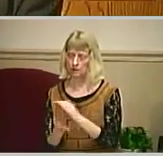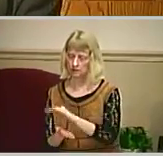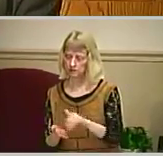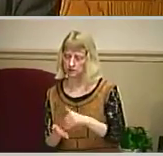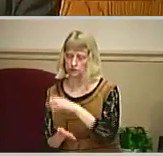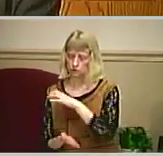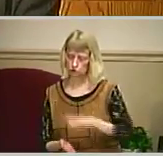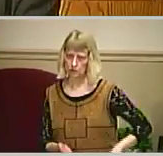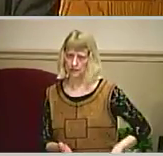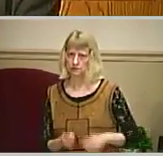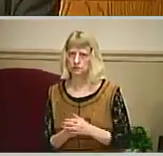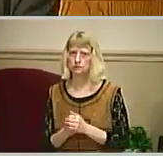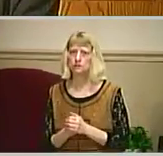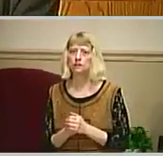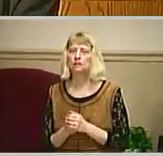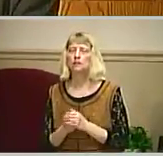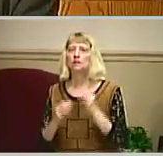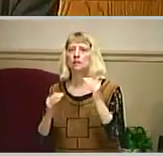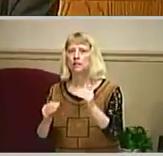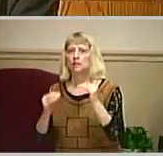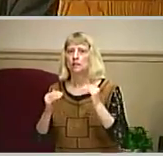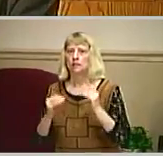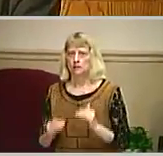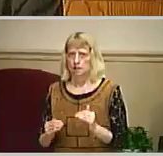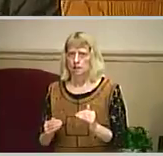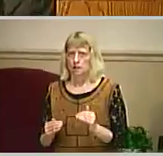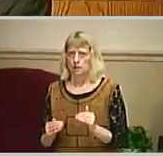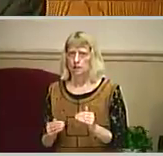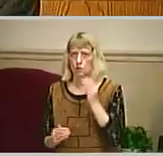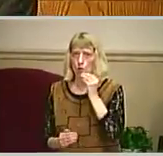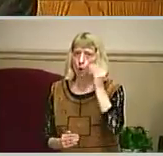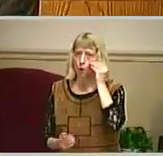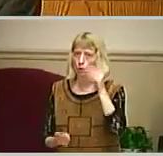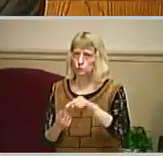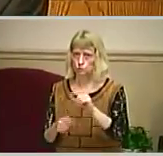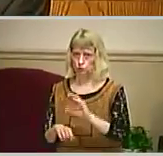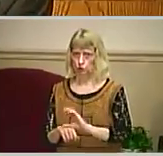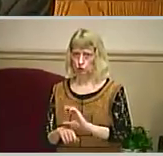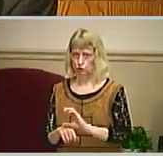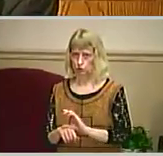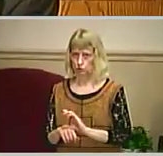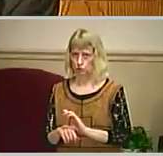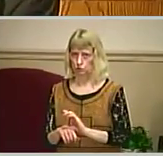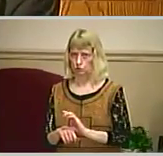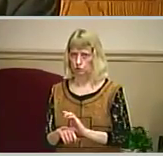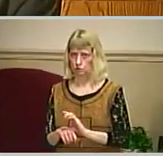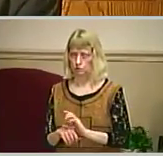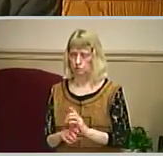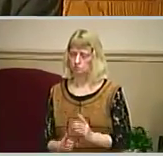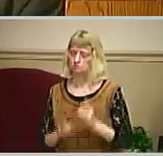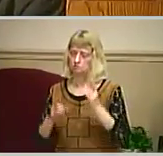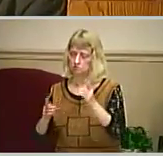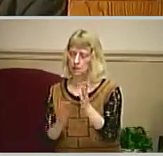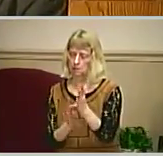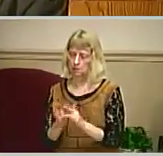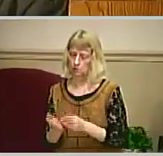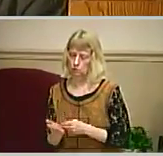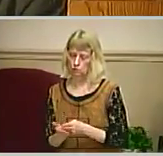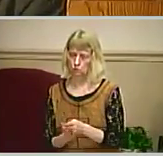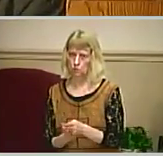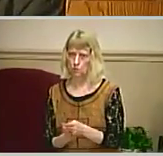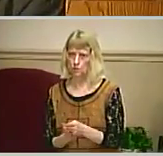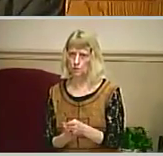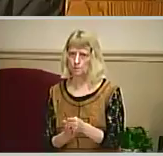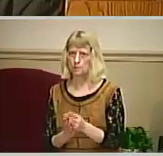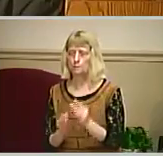Christ-centered. Then it is spread from the home into the church, where the church is committed to biblical truth.